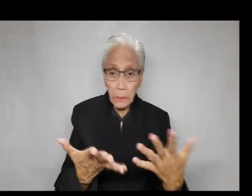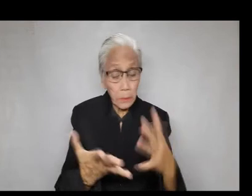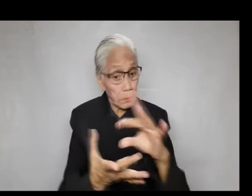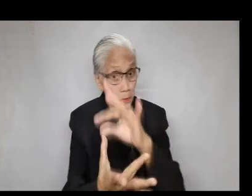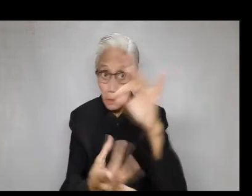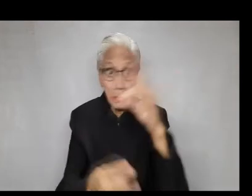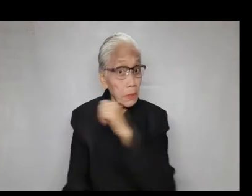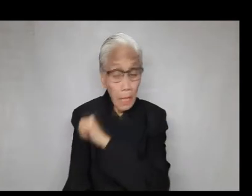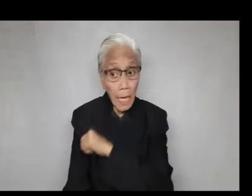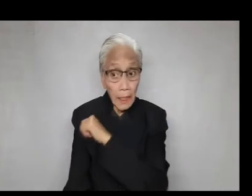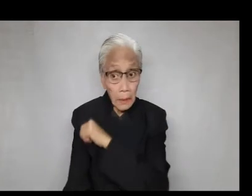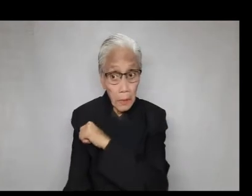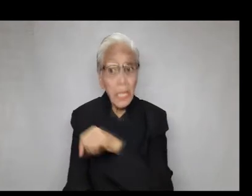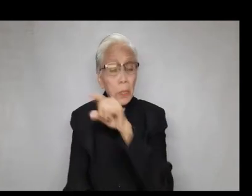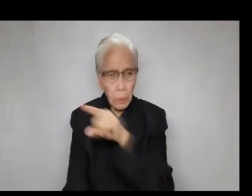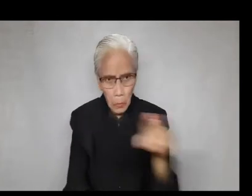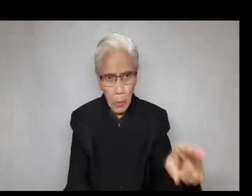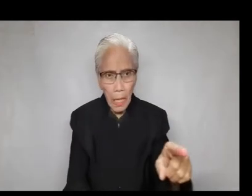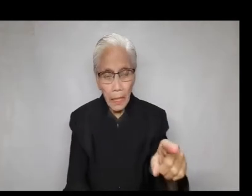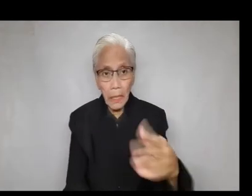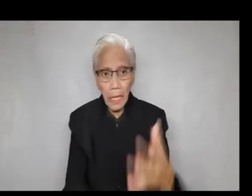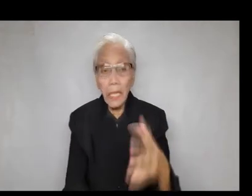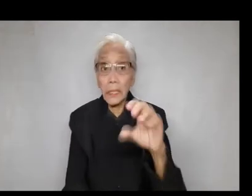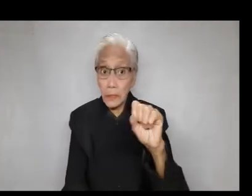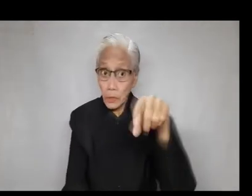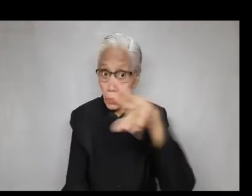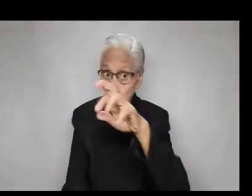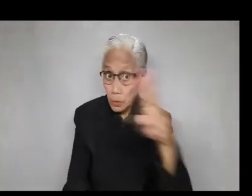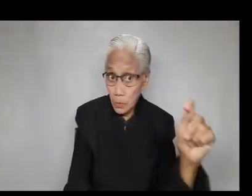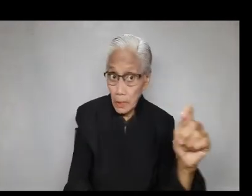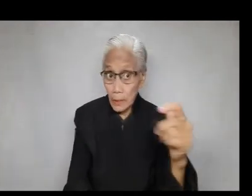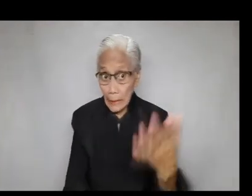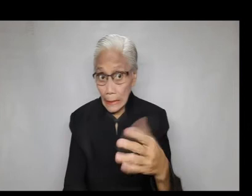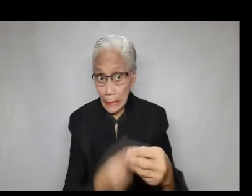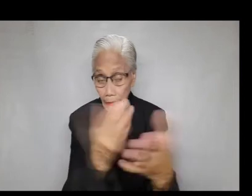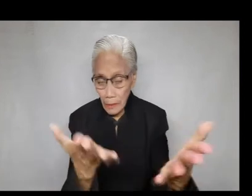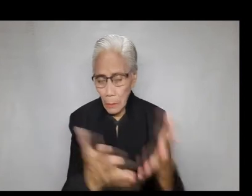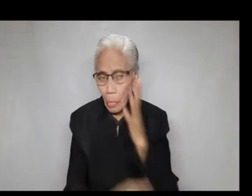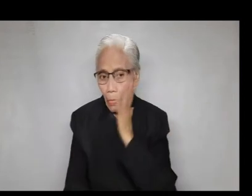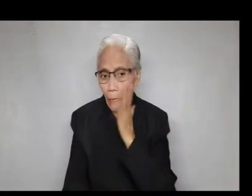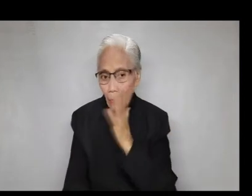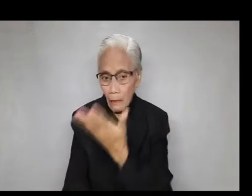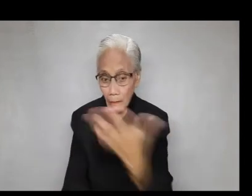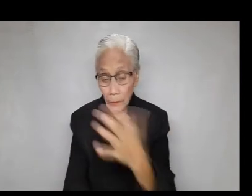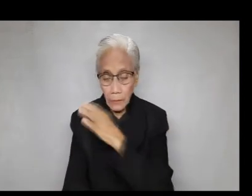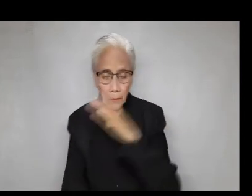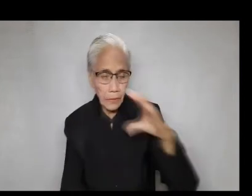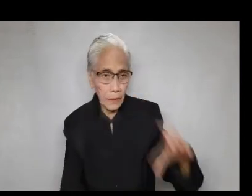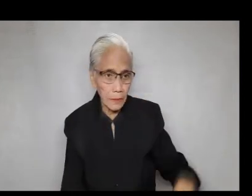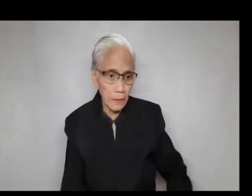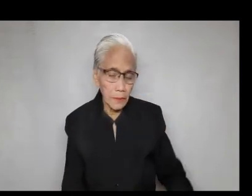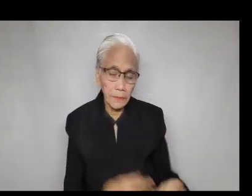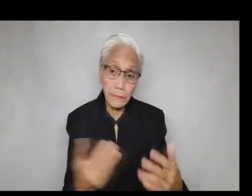win. If you have the spiritualizing attitude, you are a squirt giver. Shame